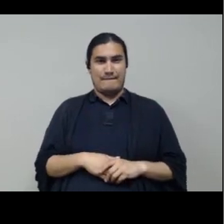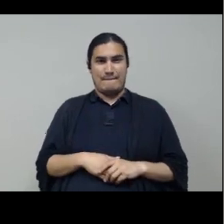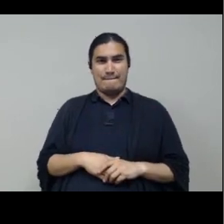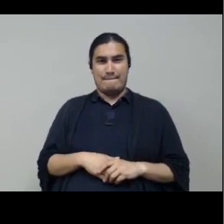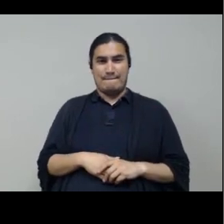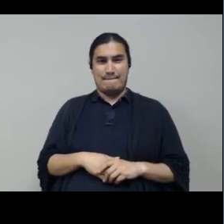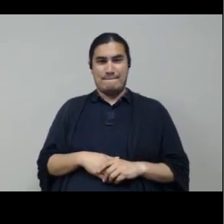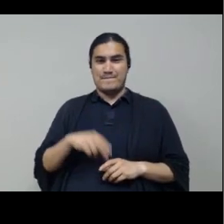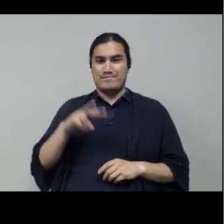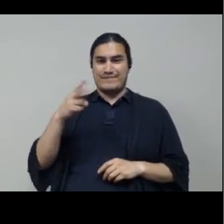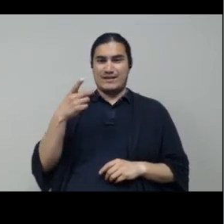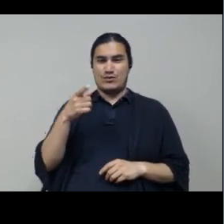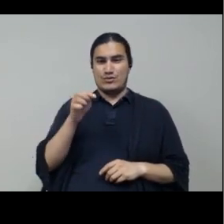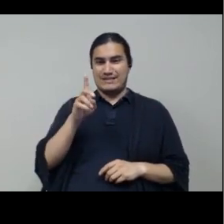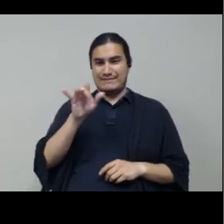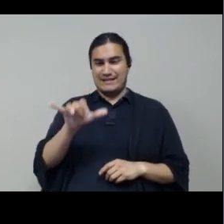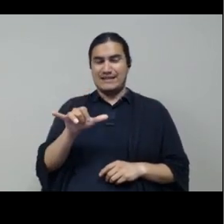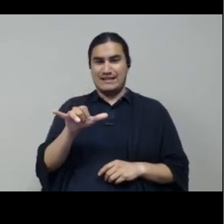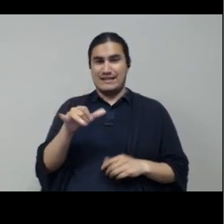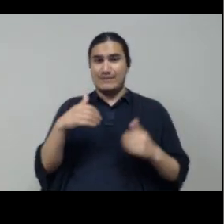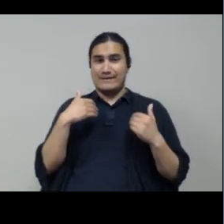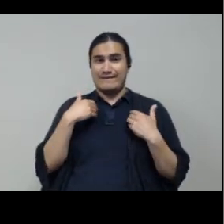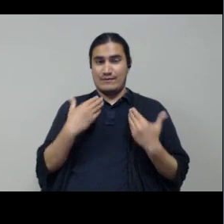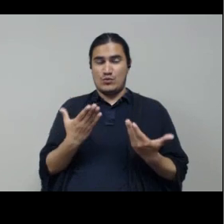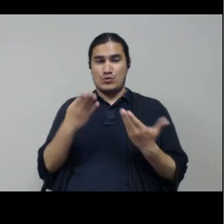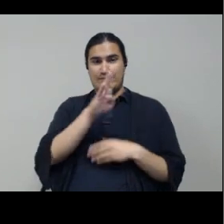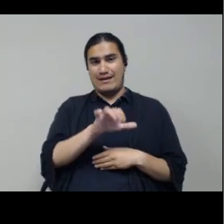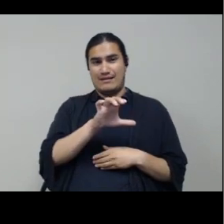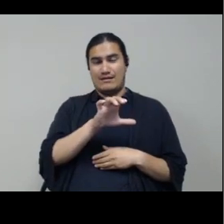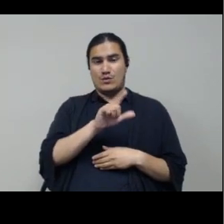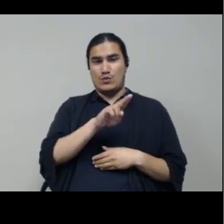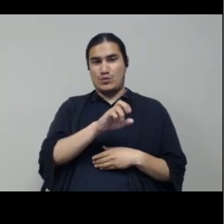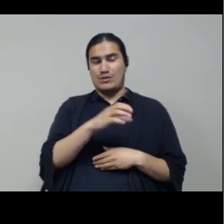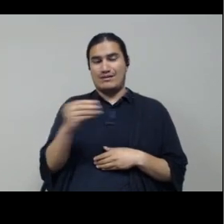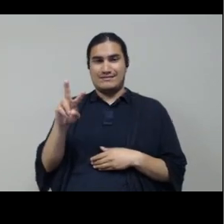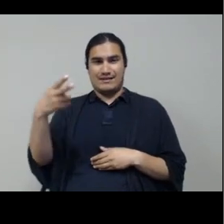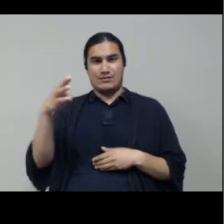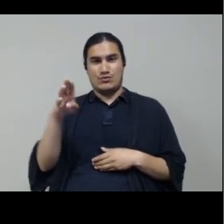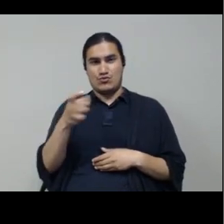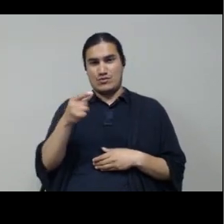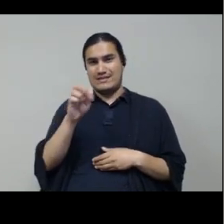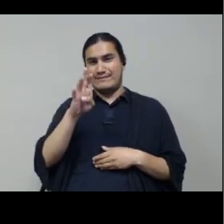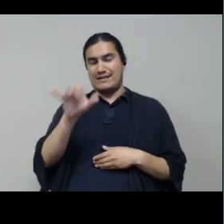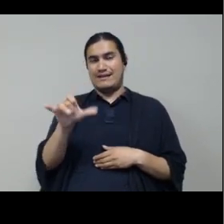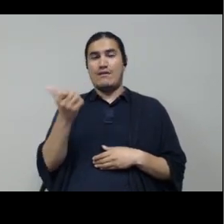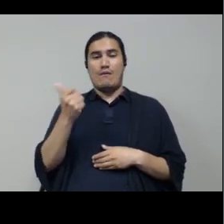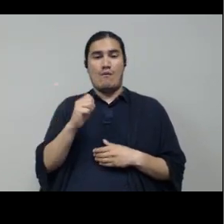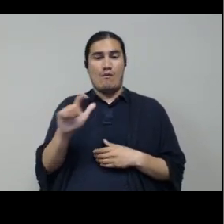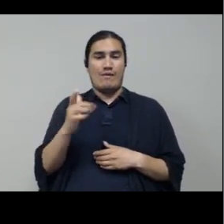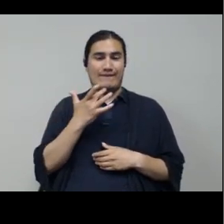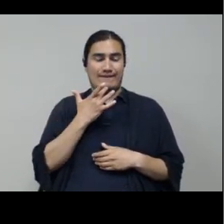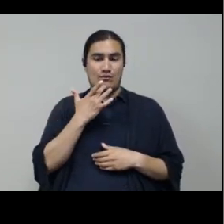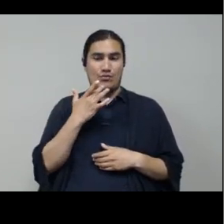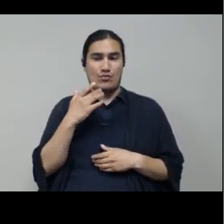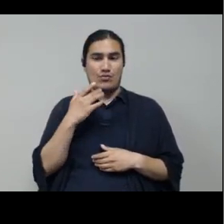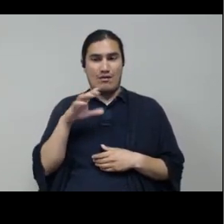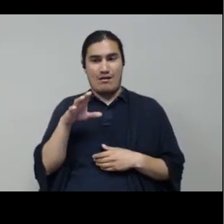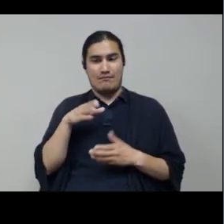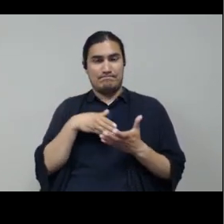Second, Grisby. So we have a motion by Commissioner Liu, second by Commissioner Grisby. All those in favor? Aye.